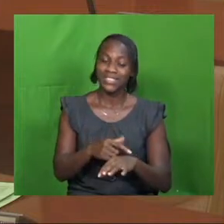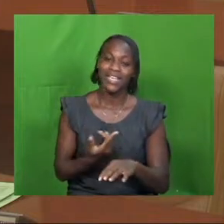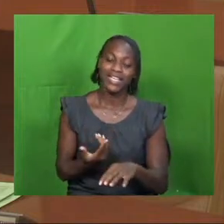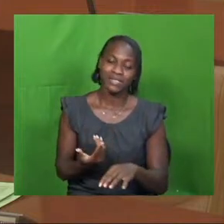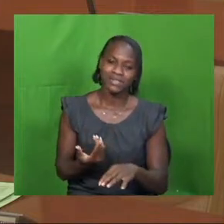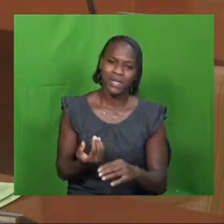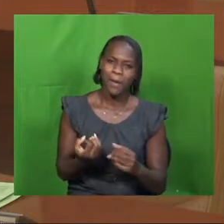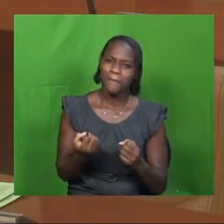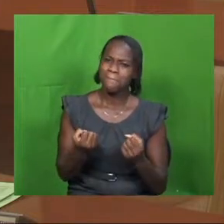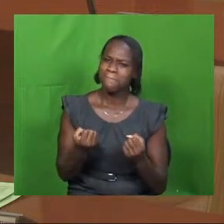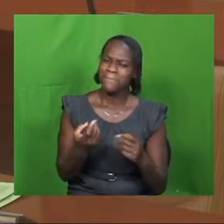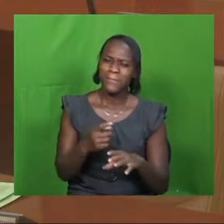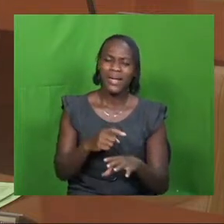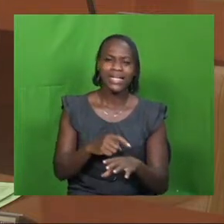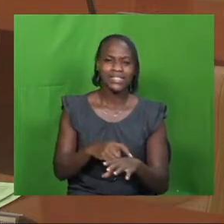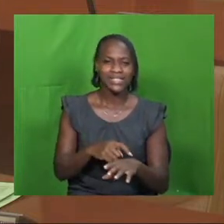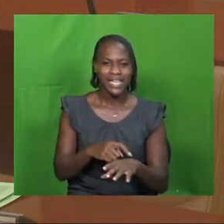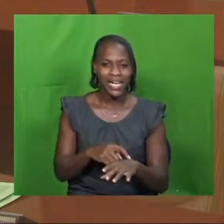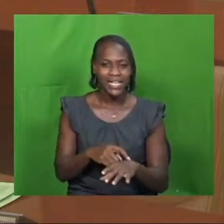times we